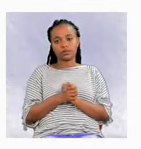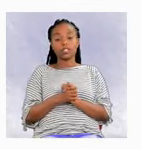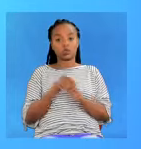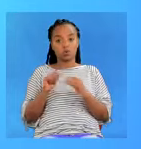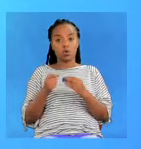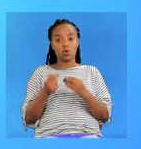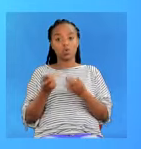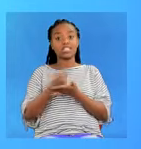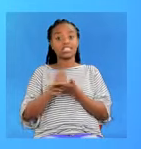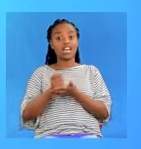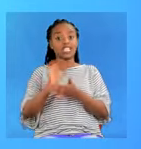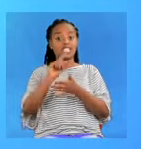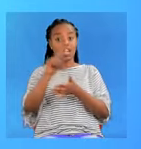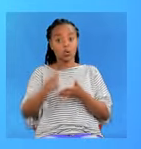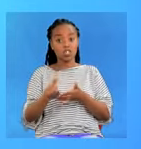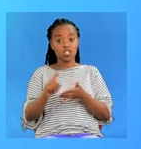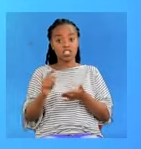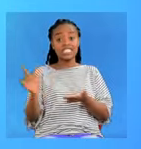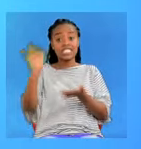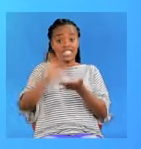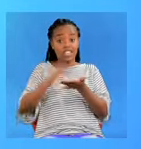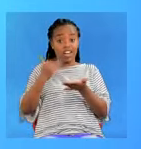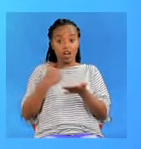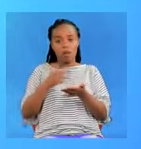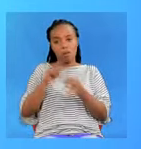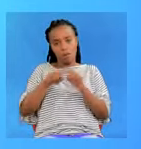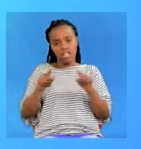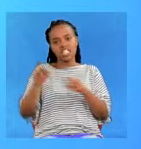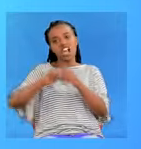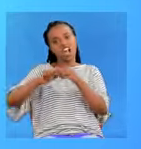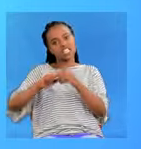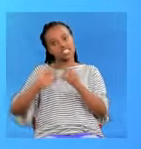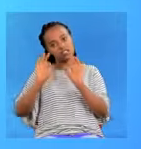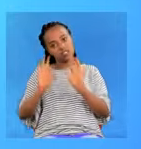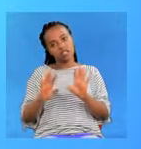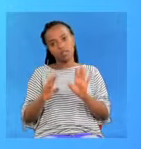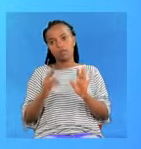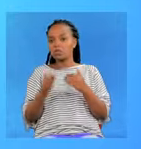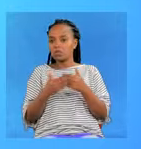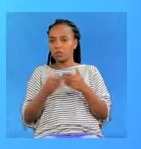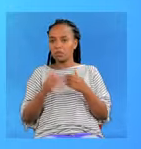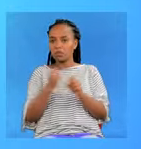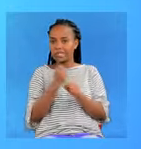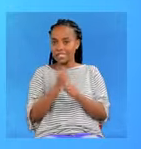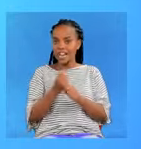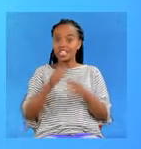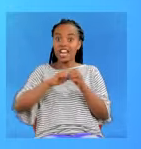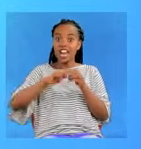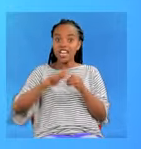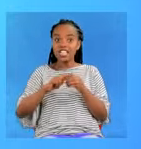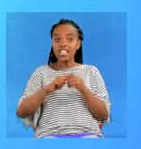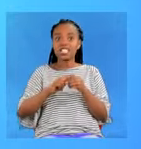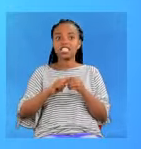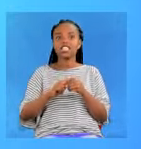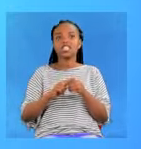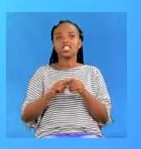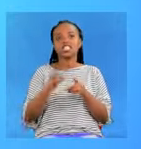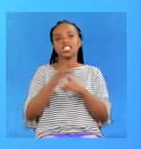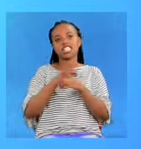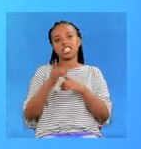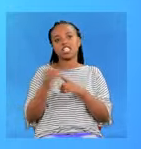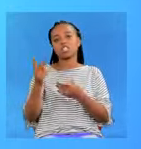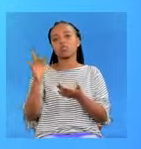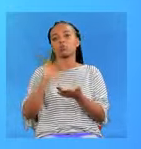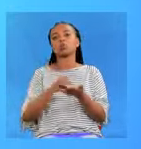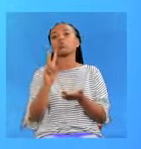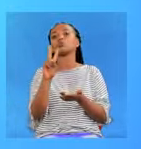So to write the equation, we have center, we need to find the radius, but simply as you can see here, the radius is the distance between these 2